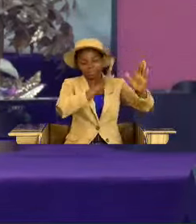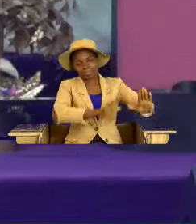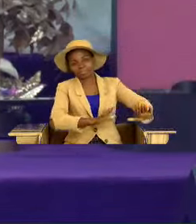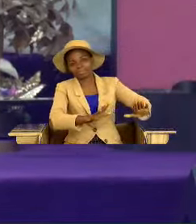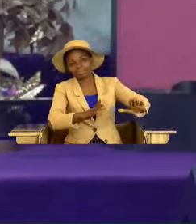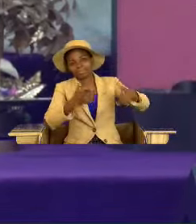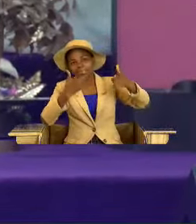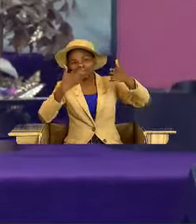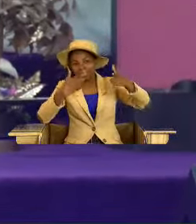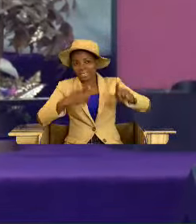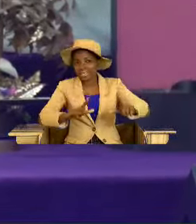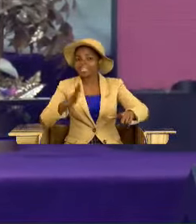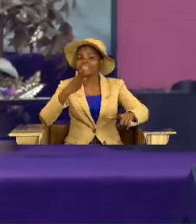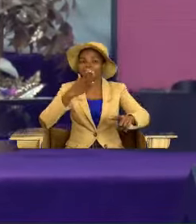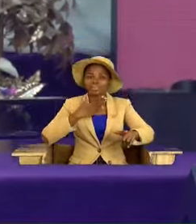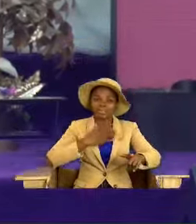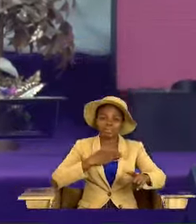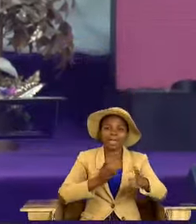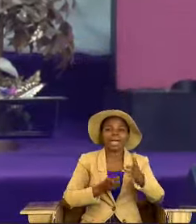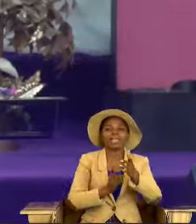let my golad